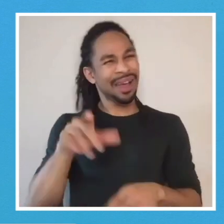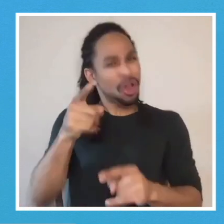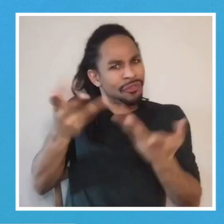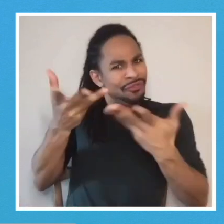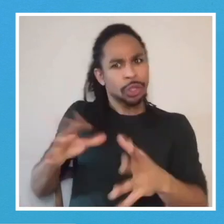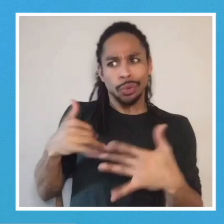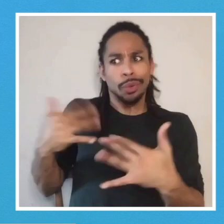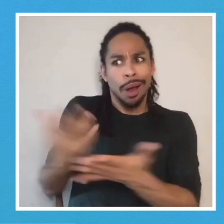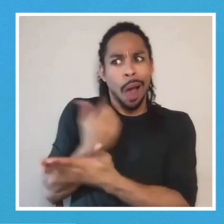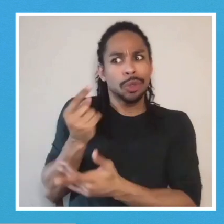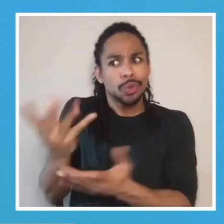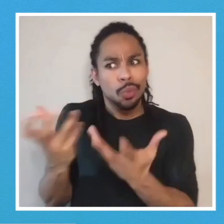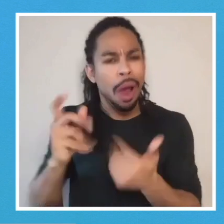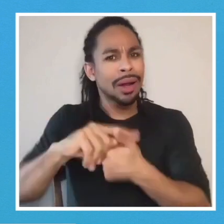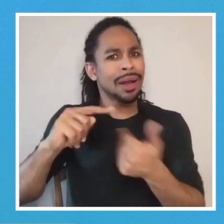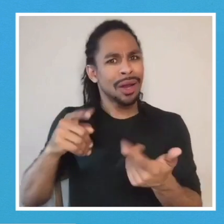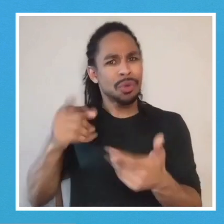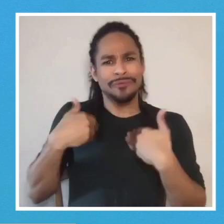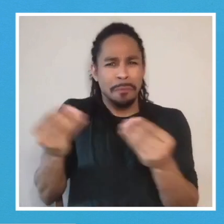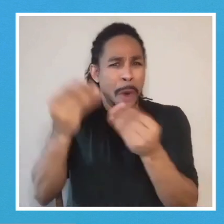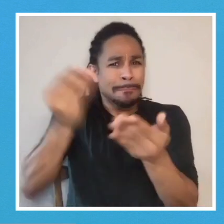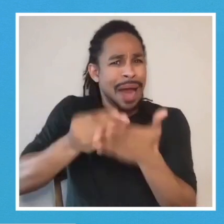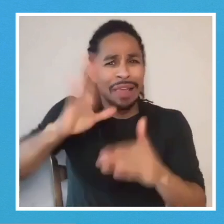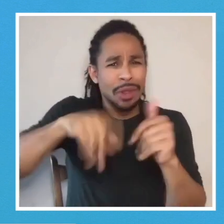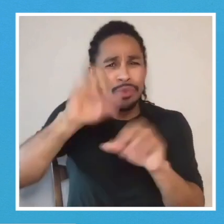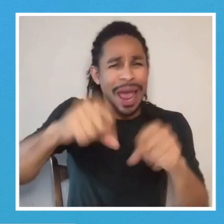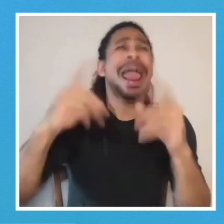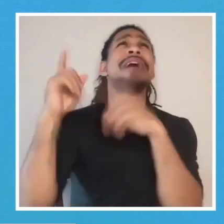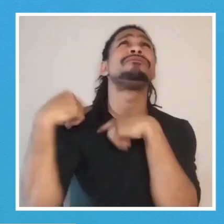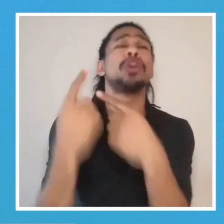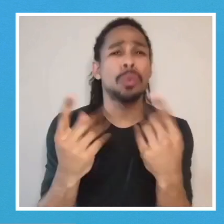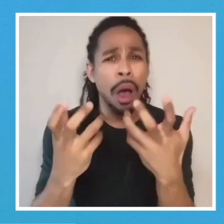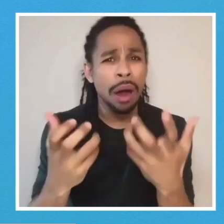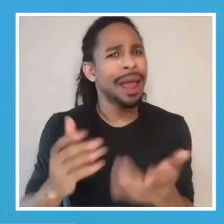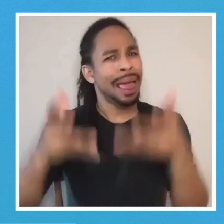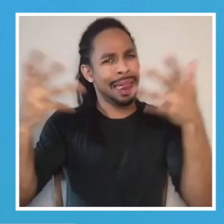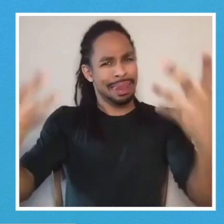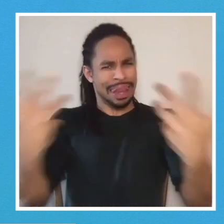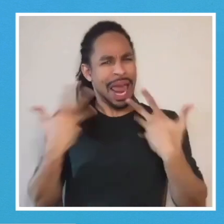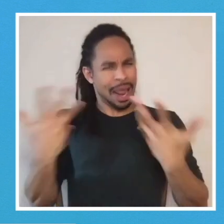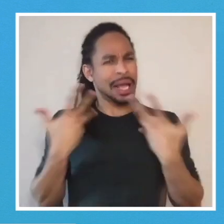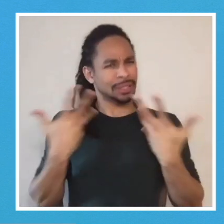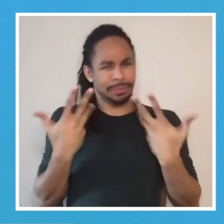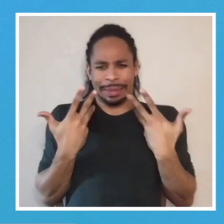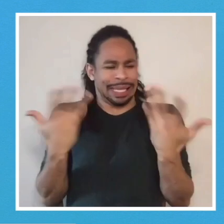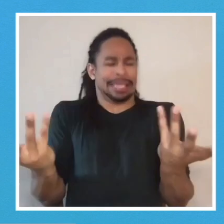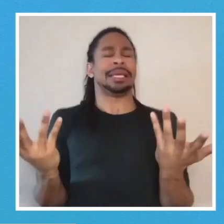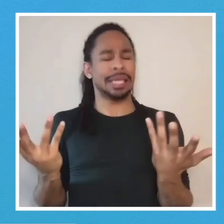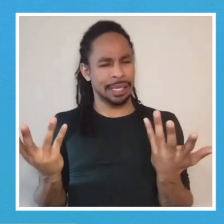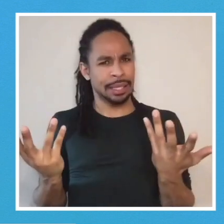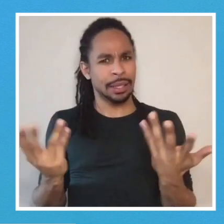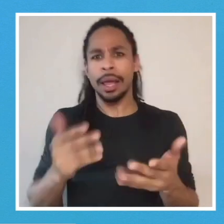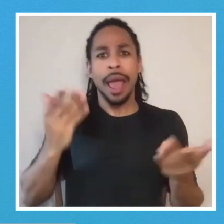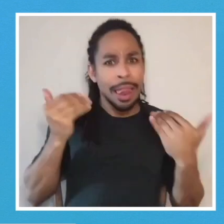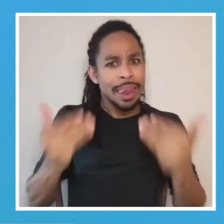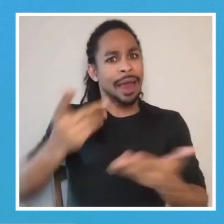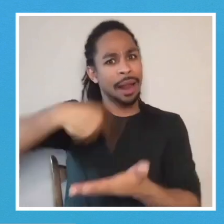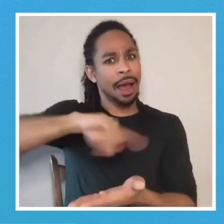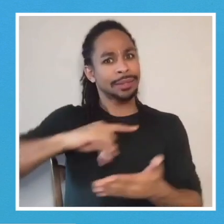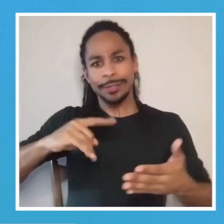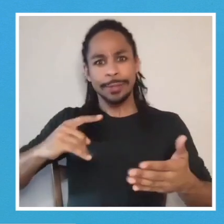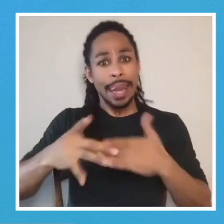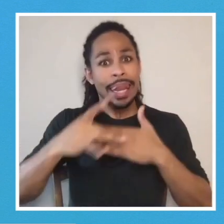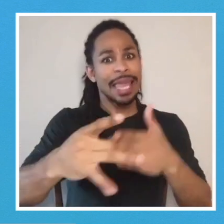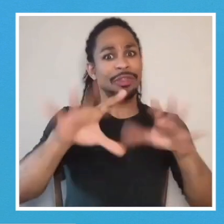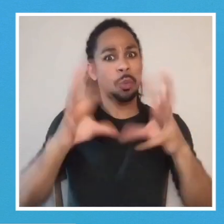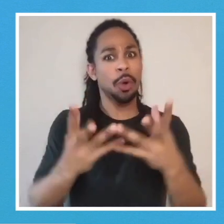than you could ever want. And let us be. Let us take the world into a more just, you